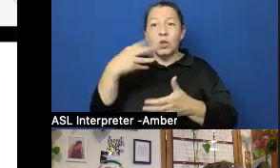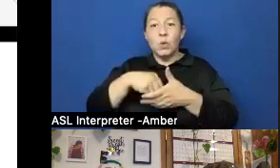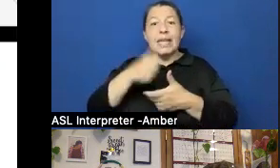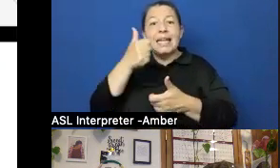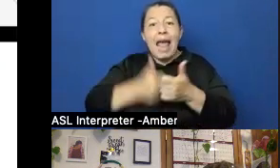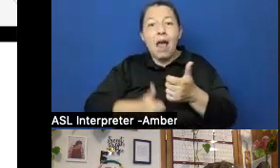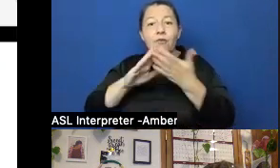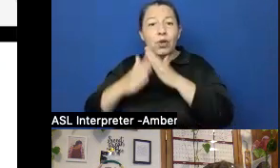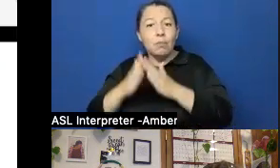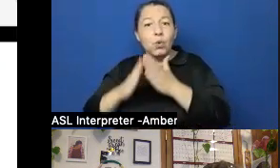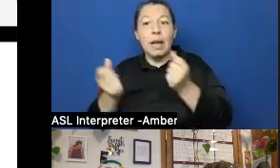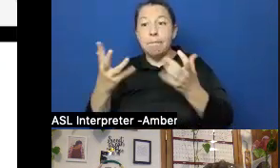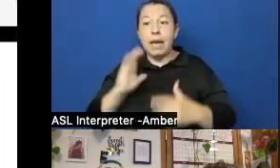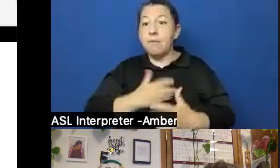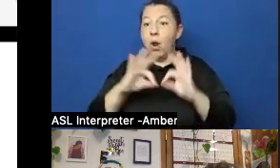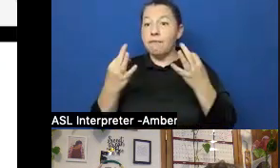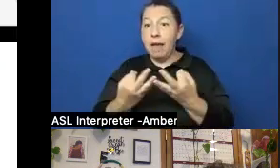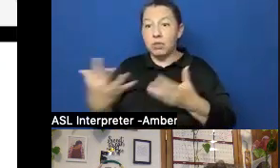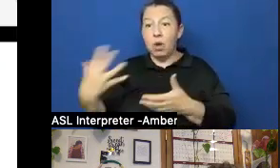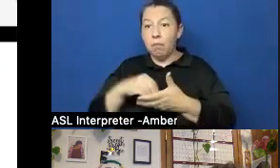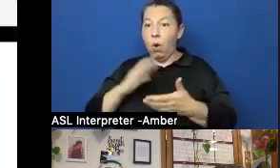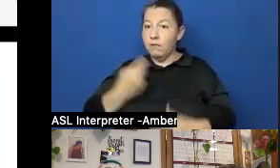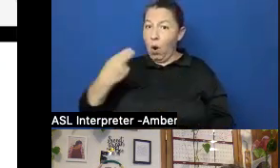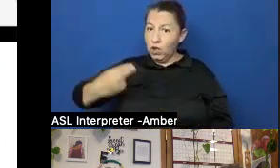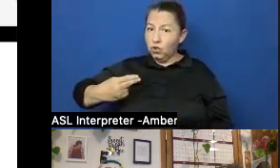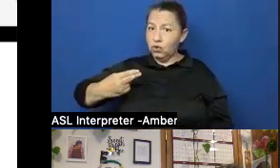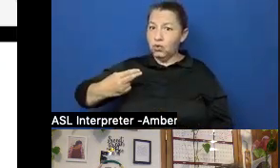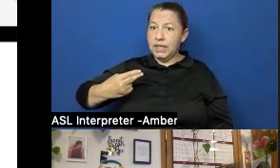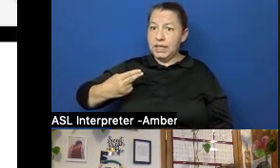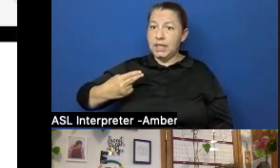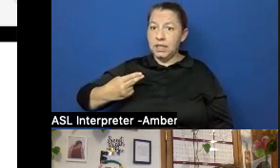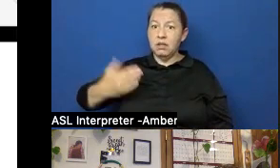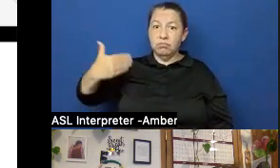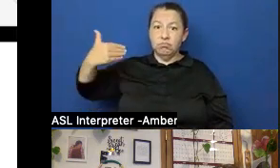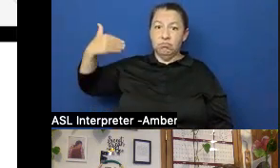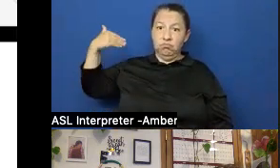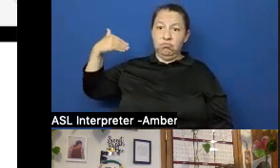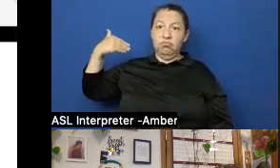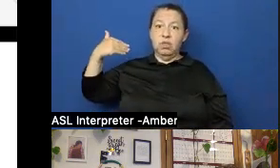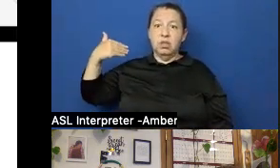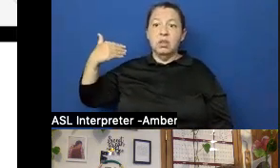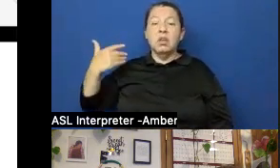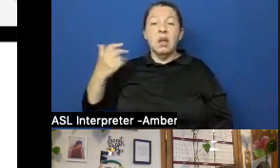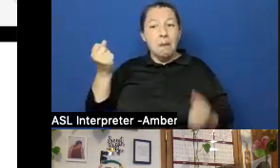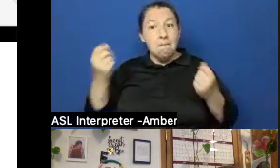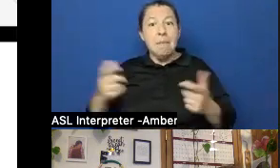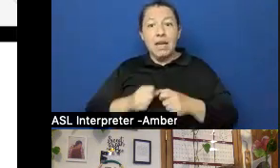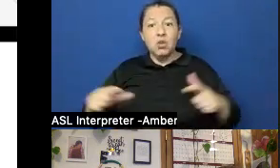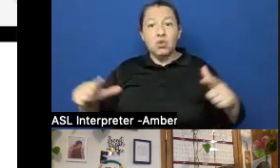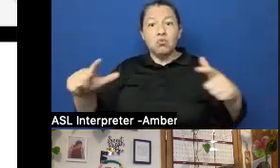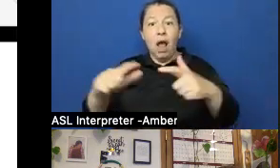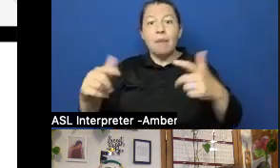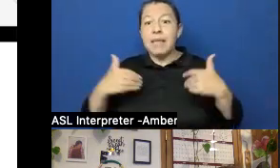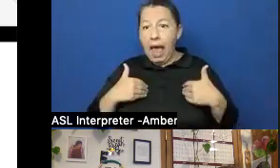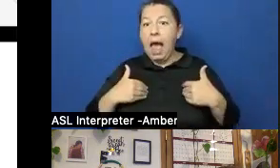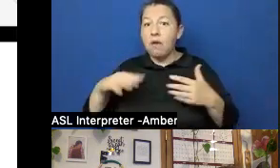our families, and it is a part of our history or herstory as we know it. Many tribes have